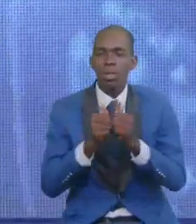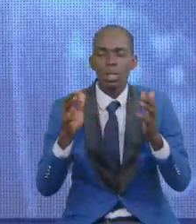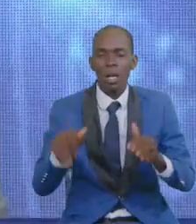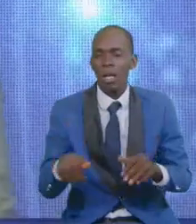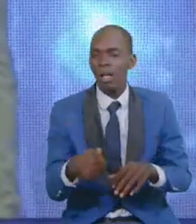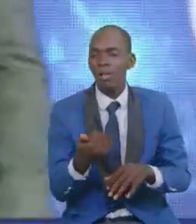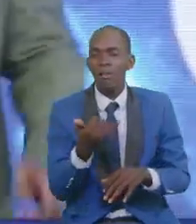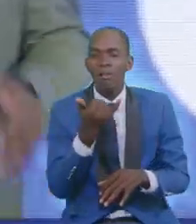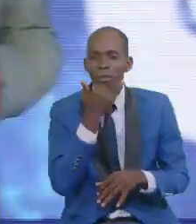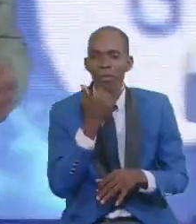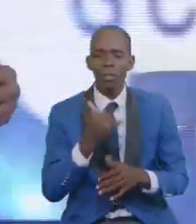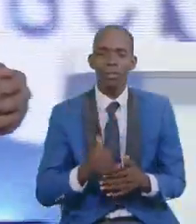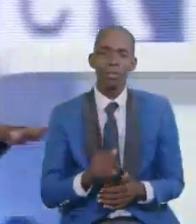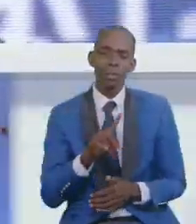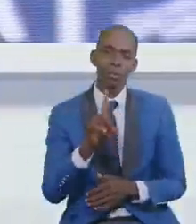blame?